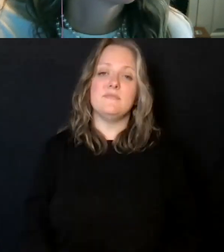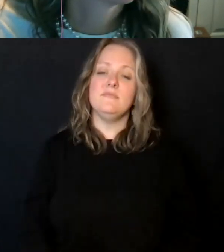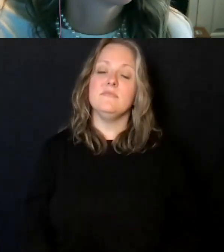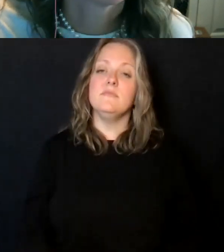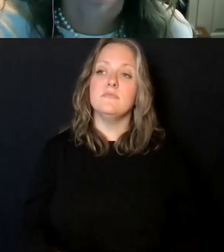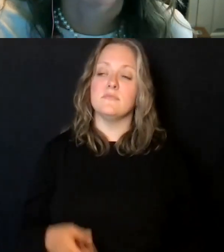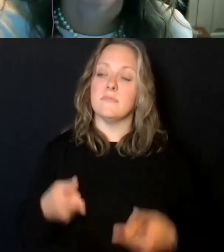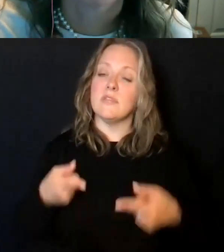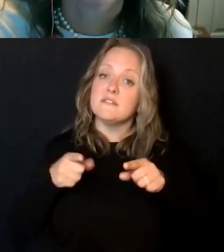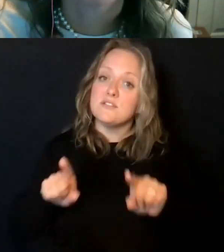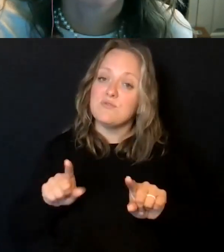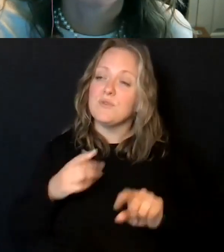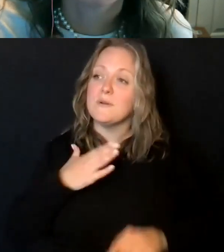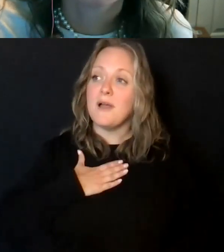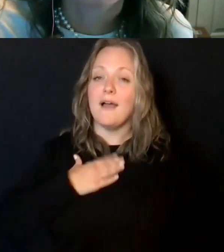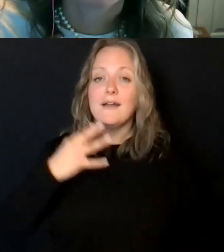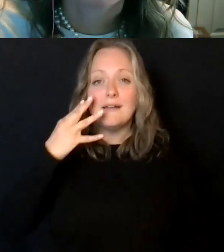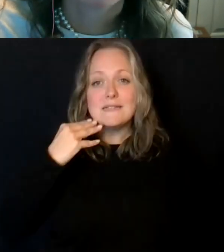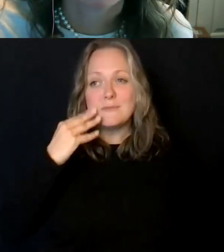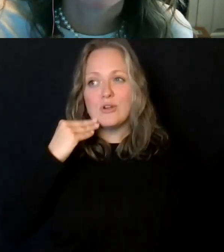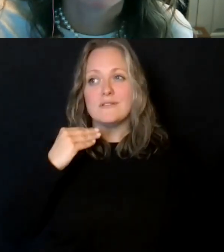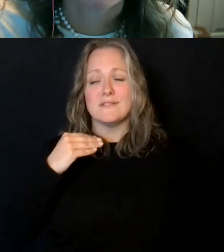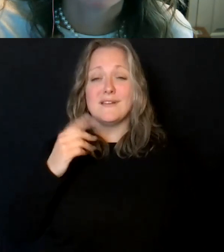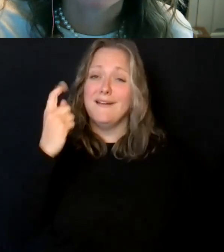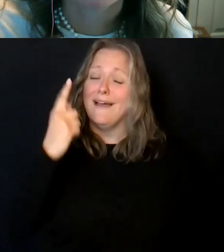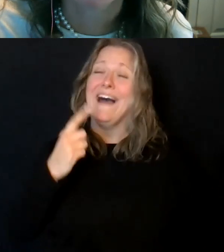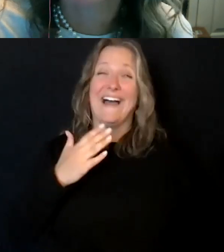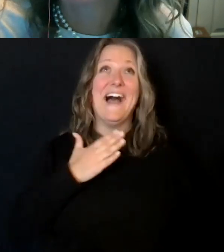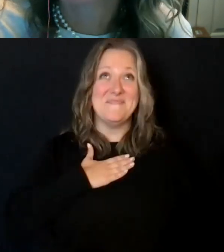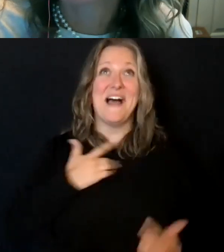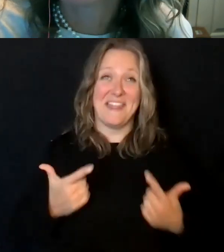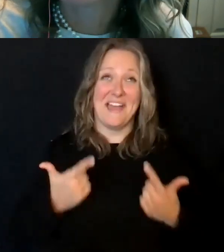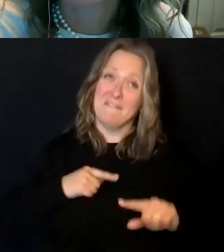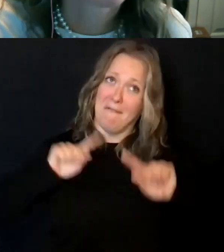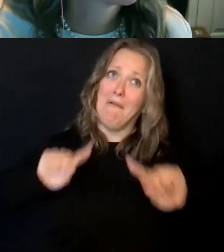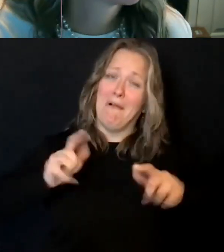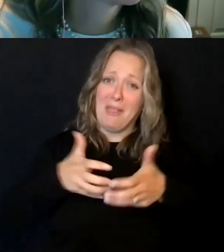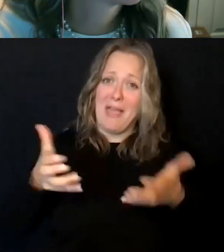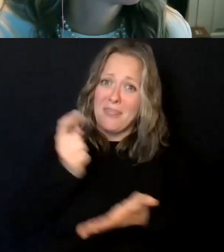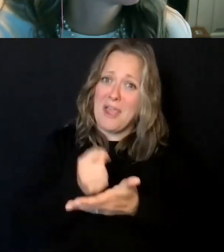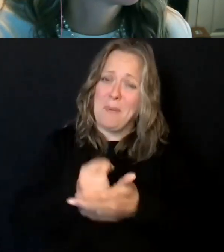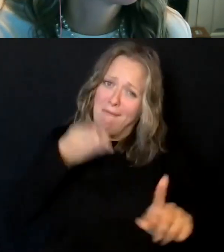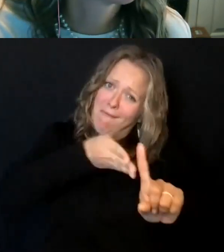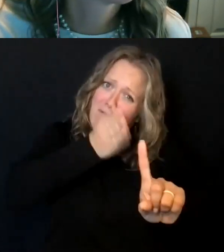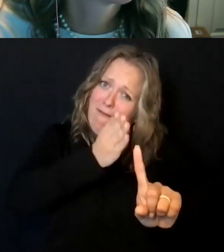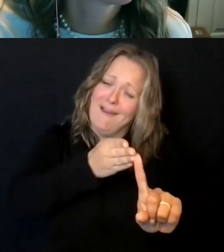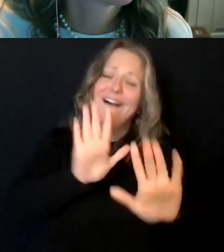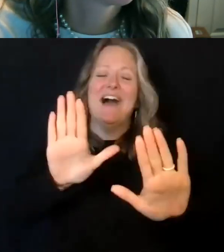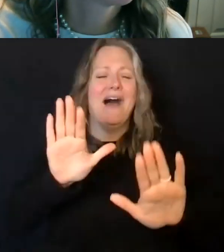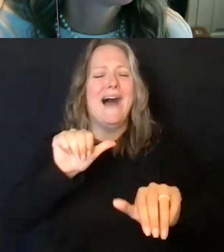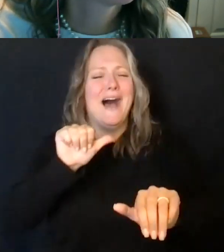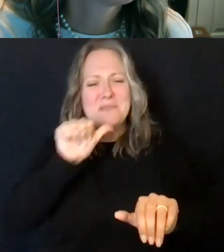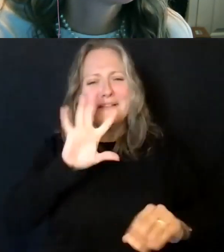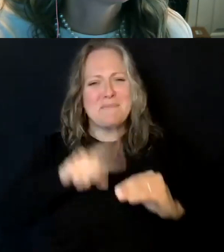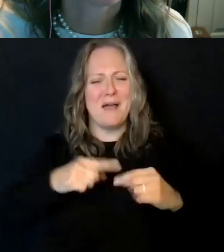this journey, I've been through a lot of therapy in my life. I really have. And we're not going to make this about